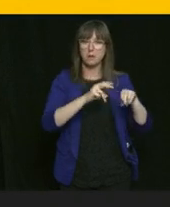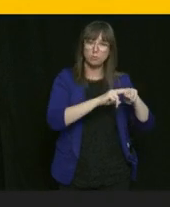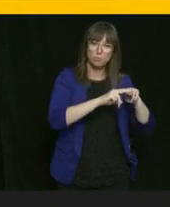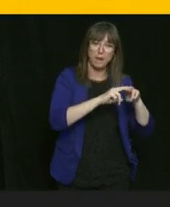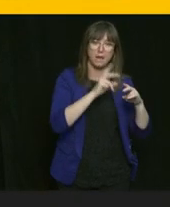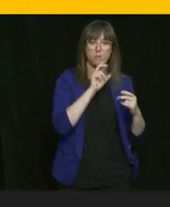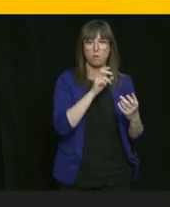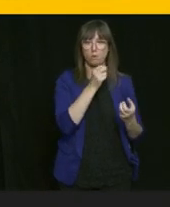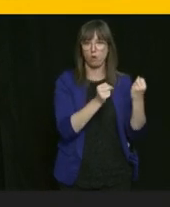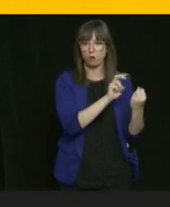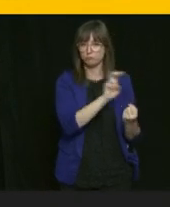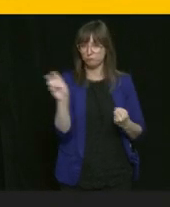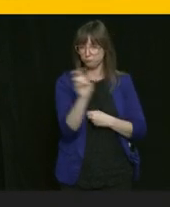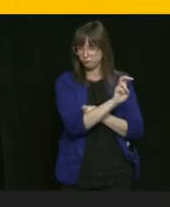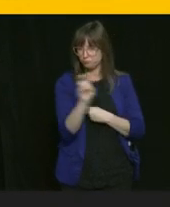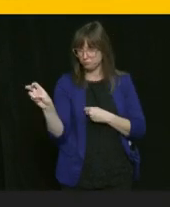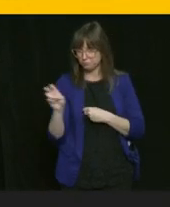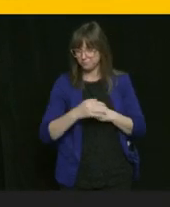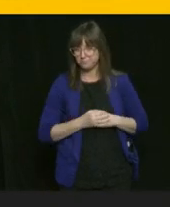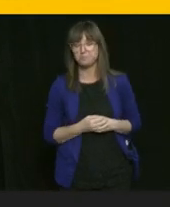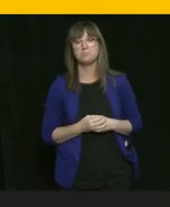transport.